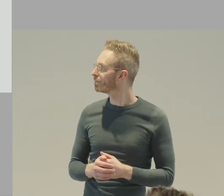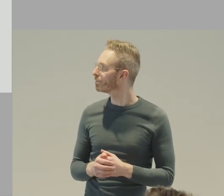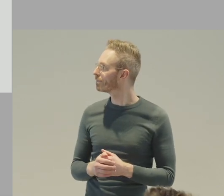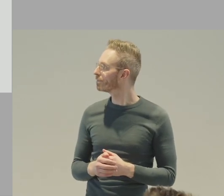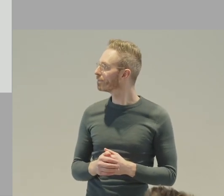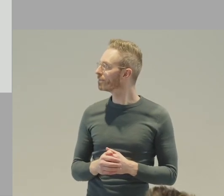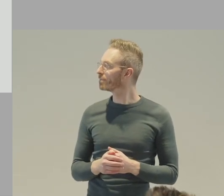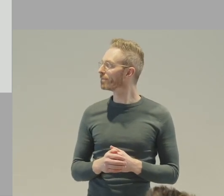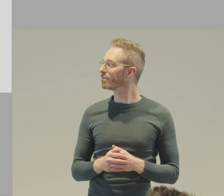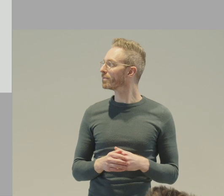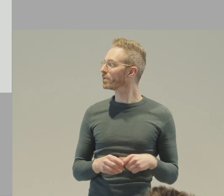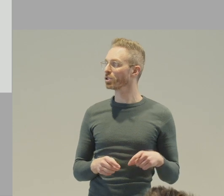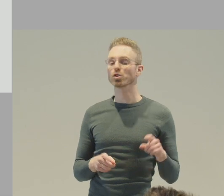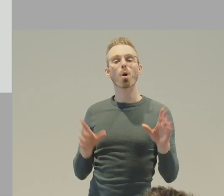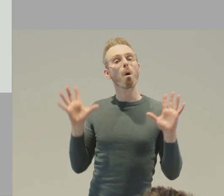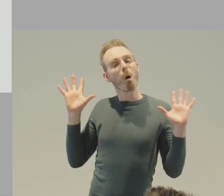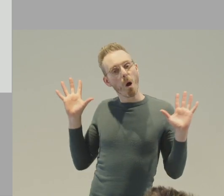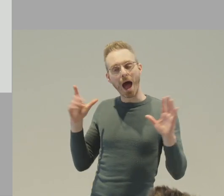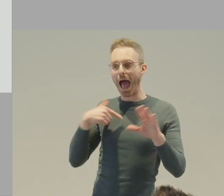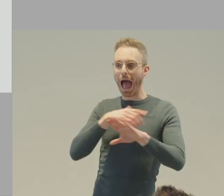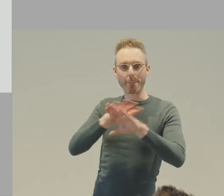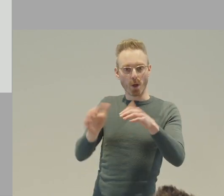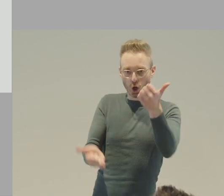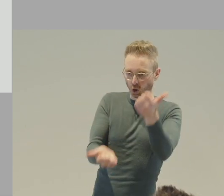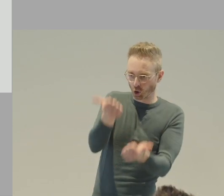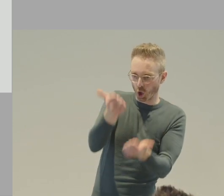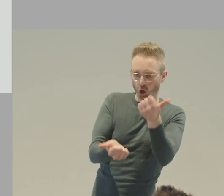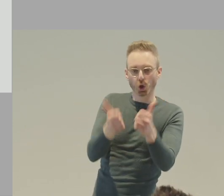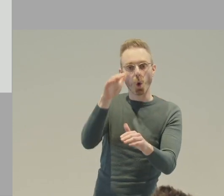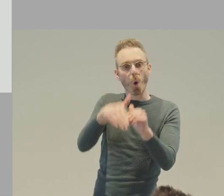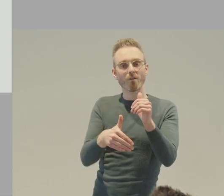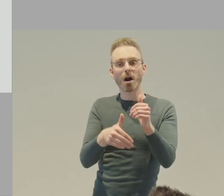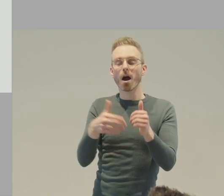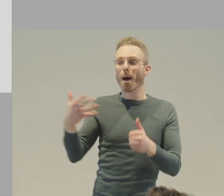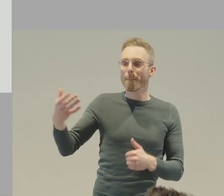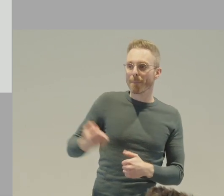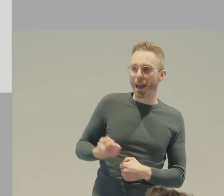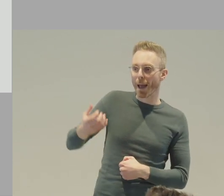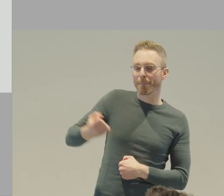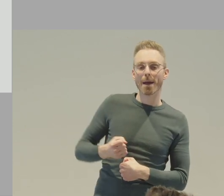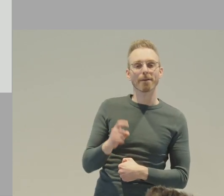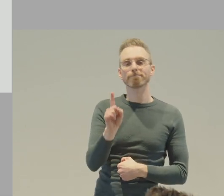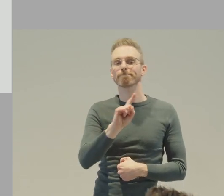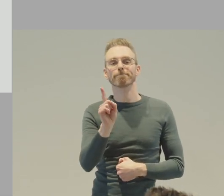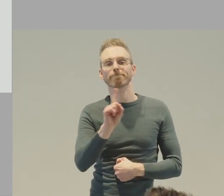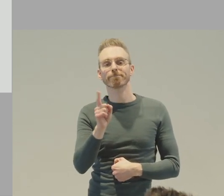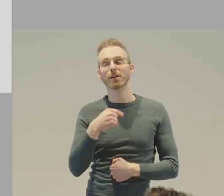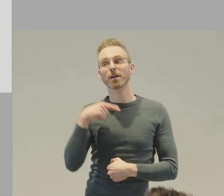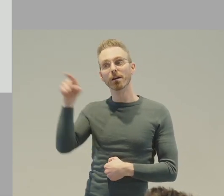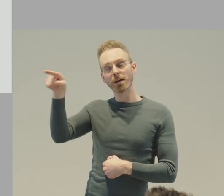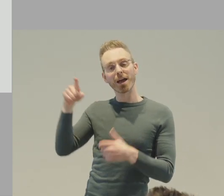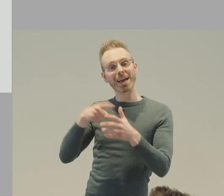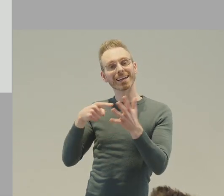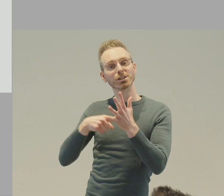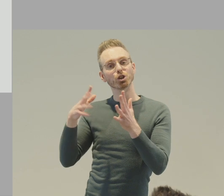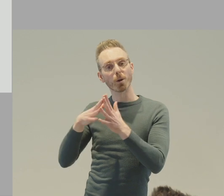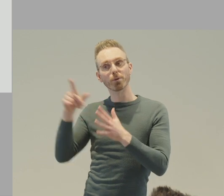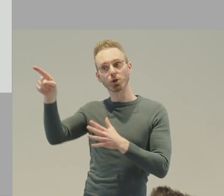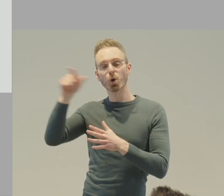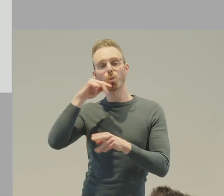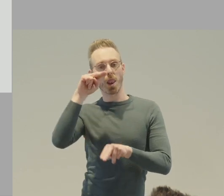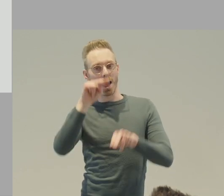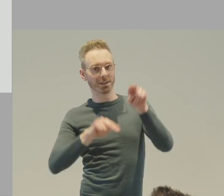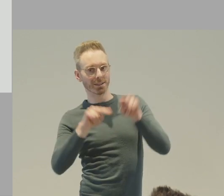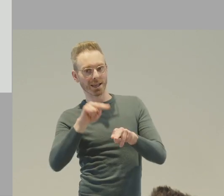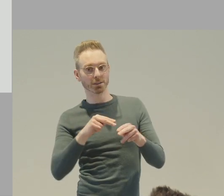what's right or wrong in terms of pay. Just be aware of that, if it's job replacement, it's linked to the hourly rate of the applicant. But